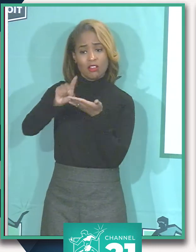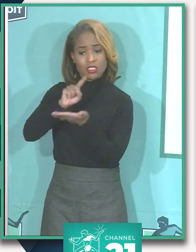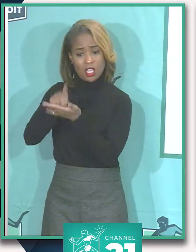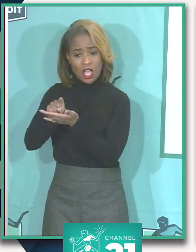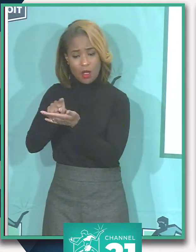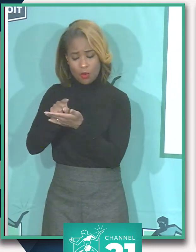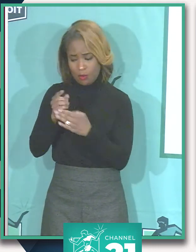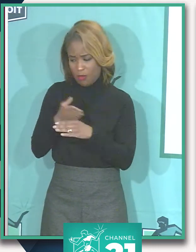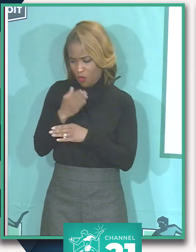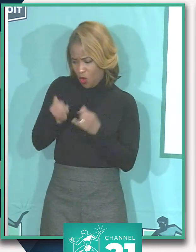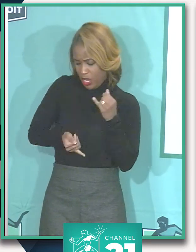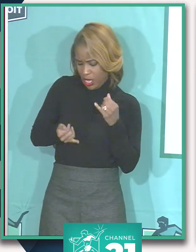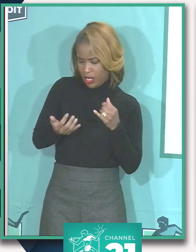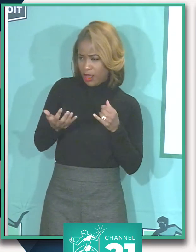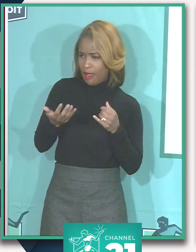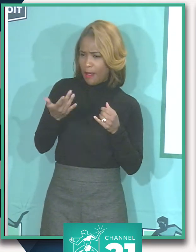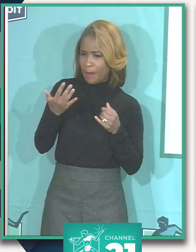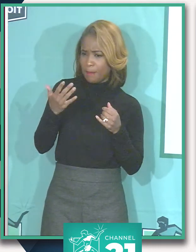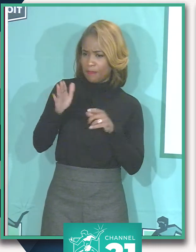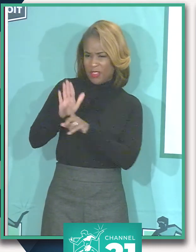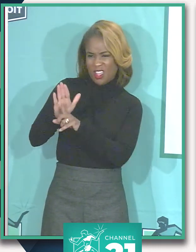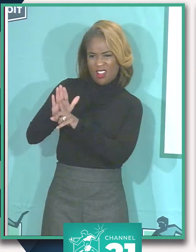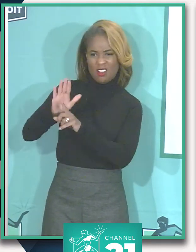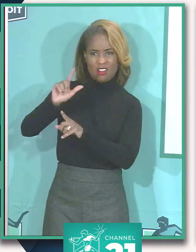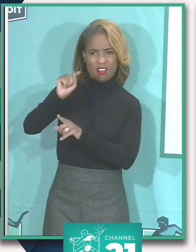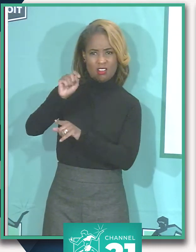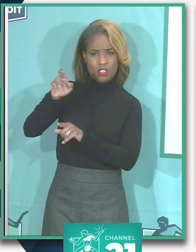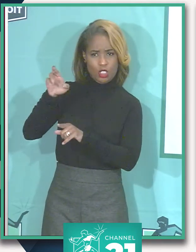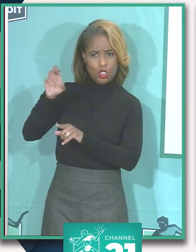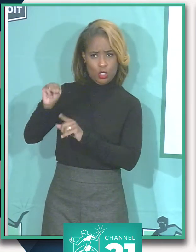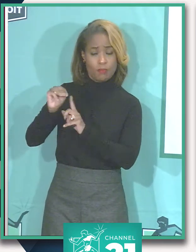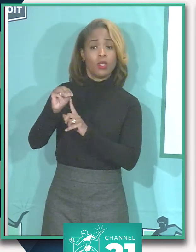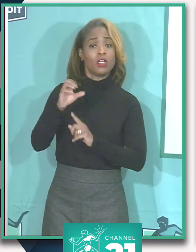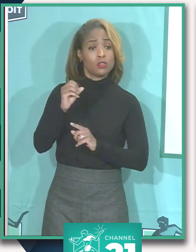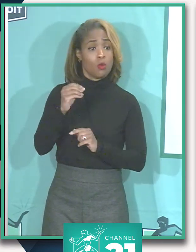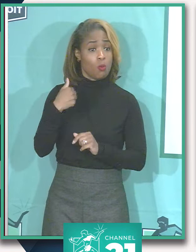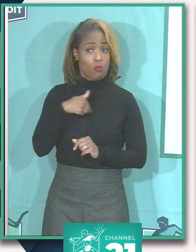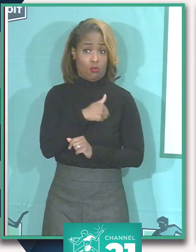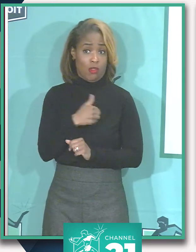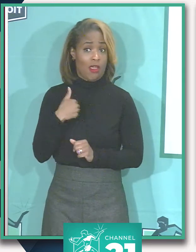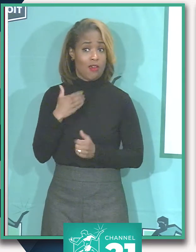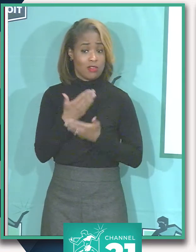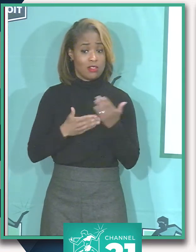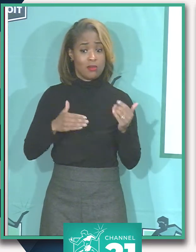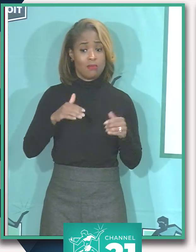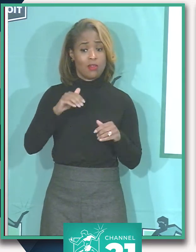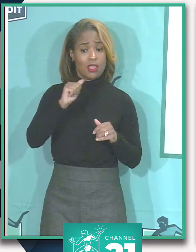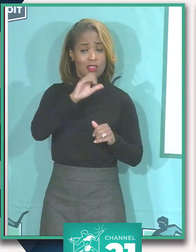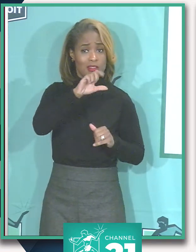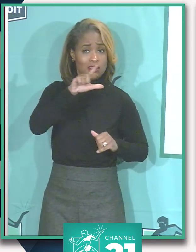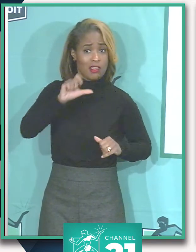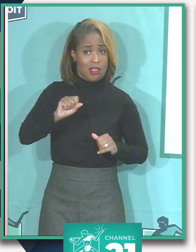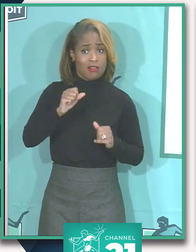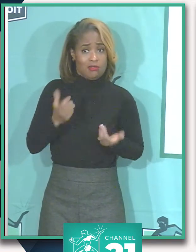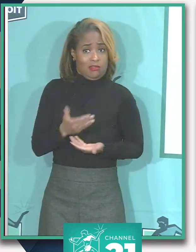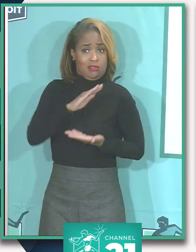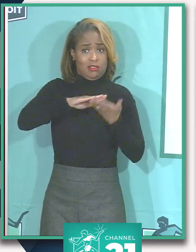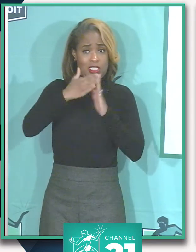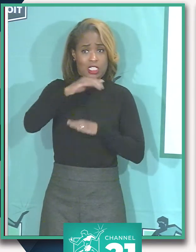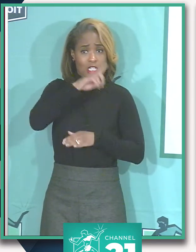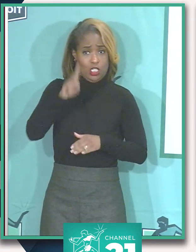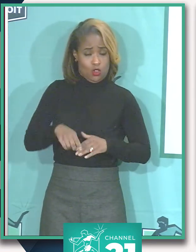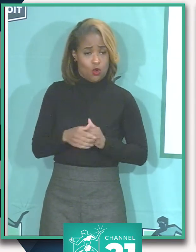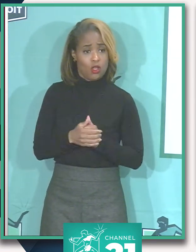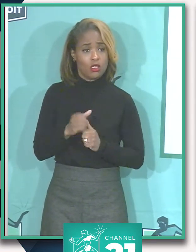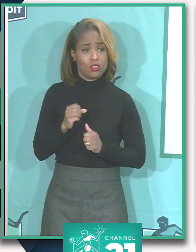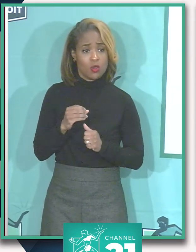the end of their term. And we have some pay scales in the city of Detroit that need to be brought up.